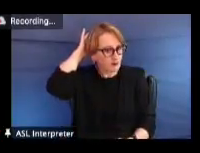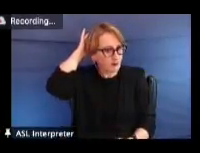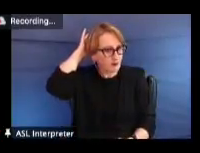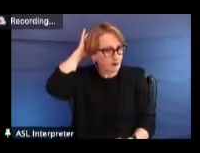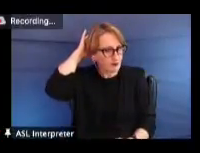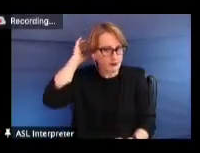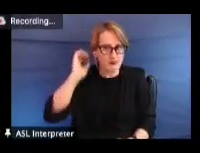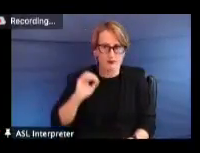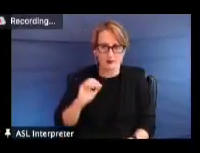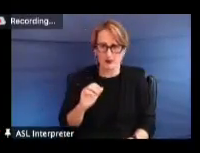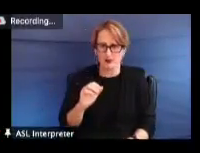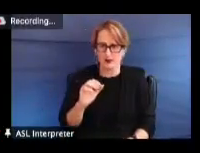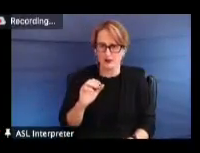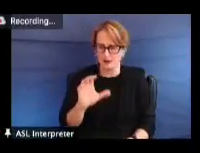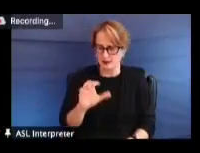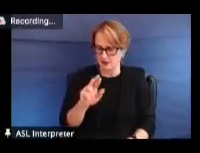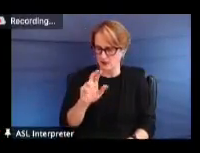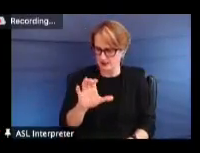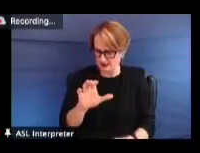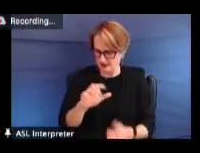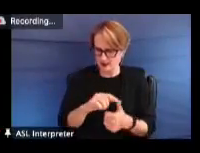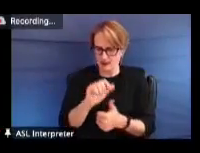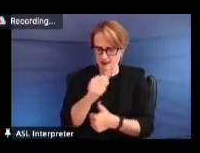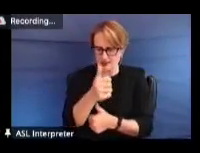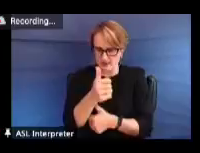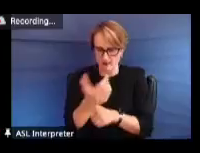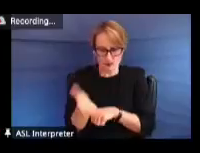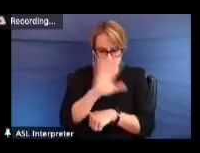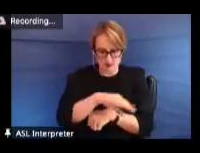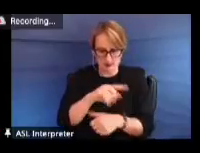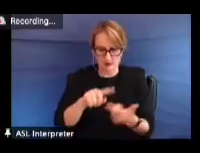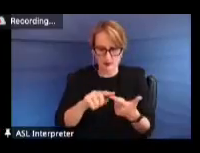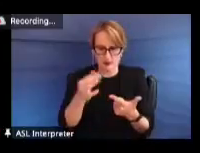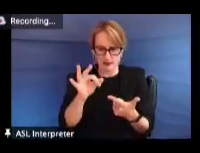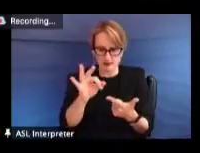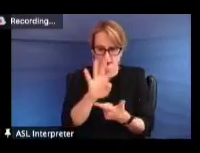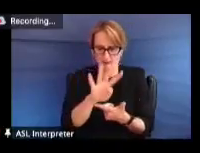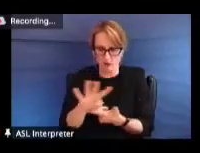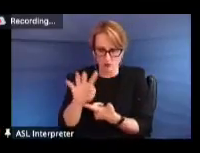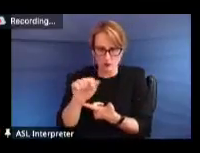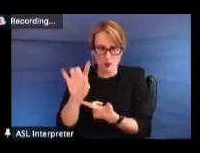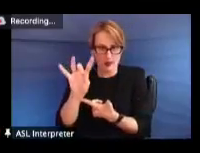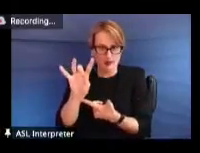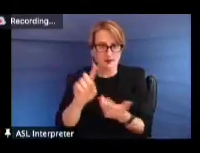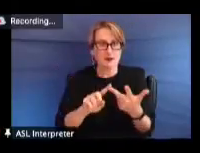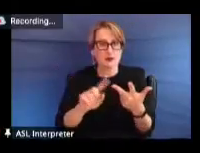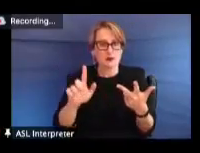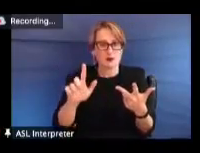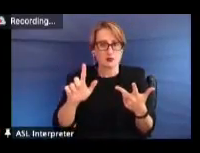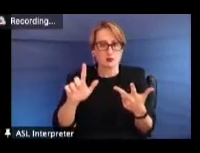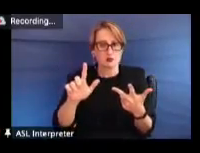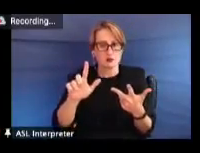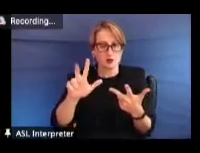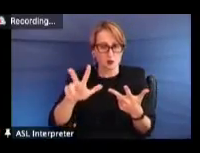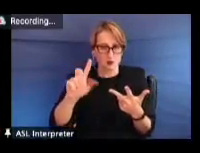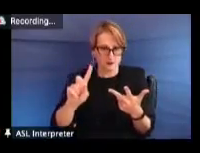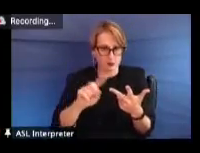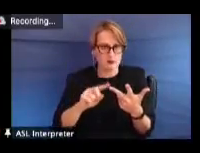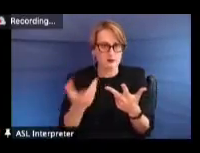Yeah, I have the CRC meetings as the 10th full day, the 19th 4 to 8, and the 21st, the 31st full